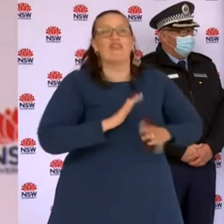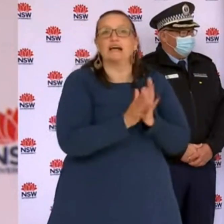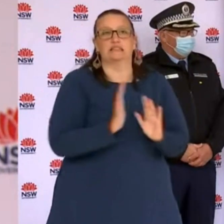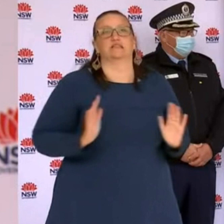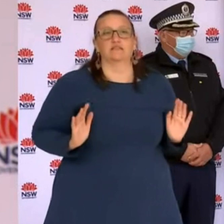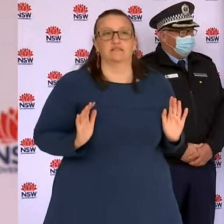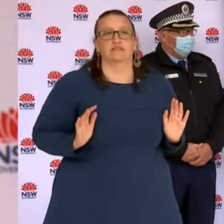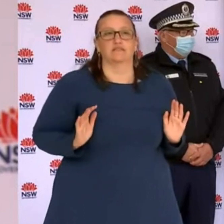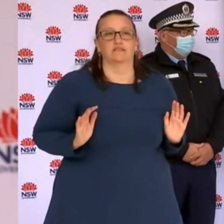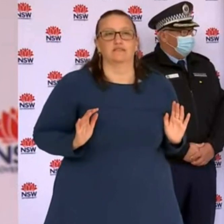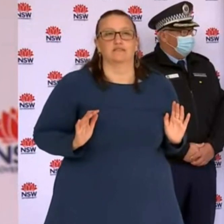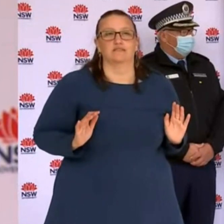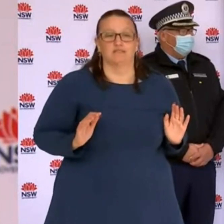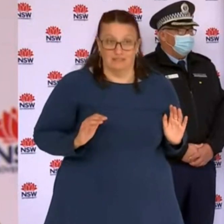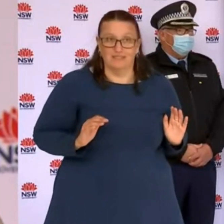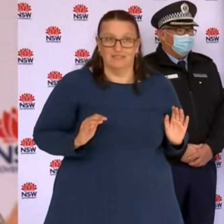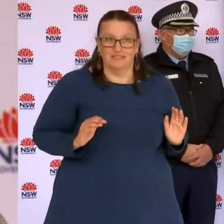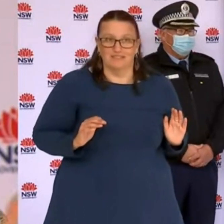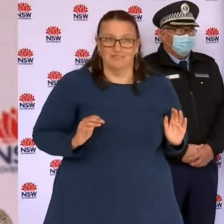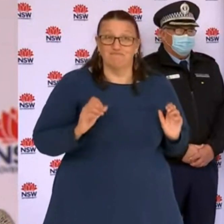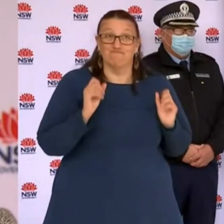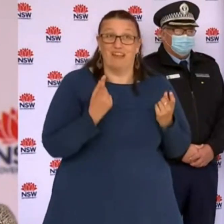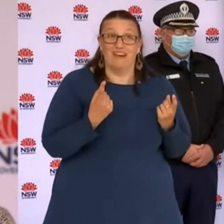thing. They happen to, so everyone on